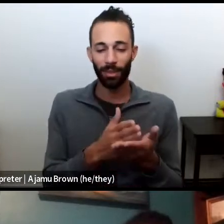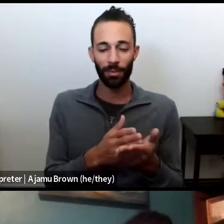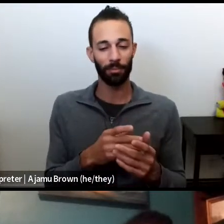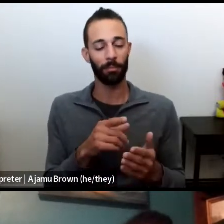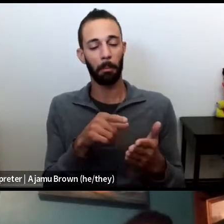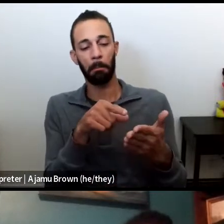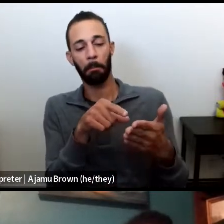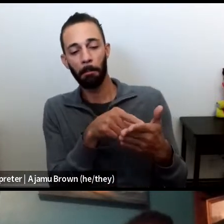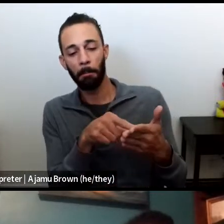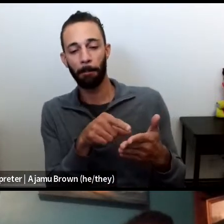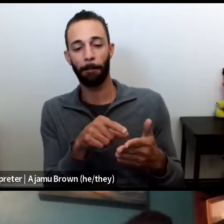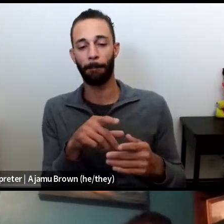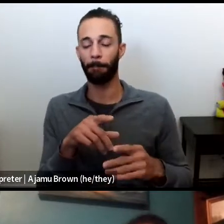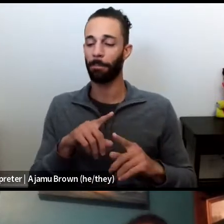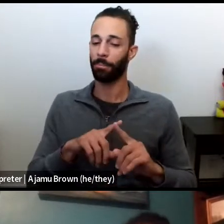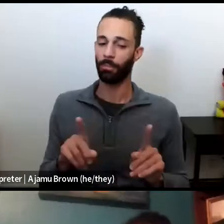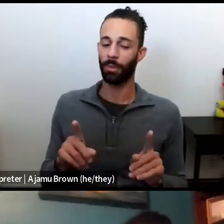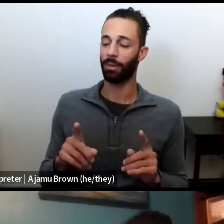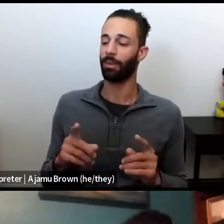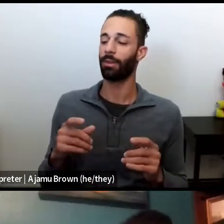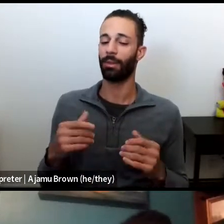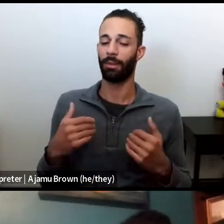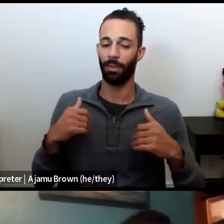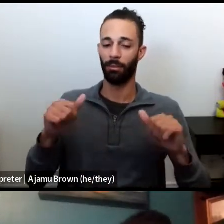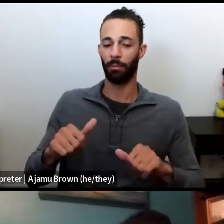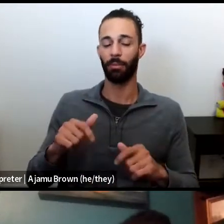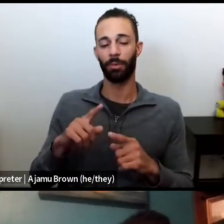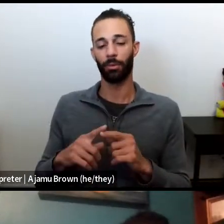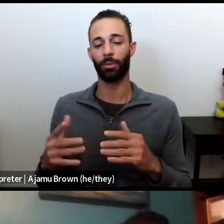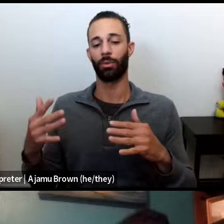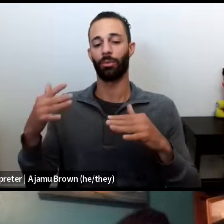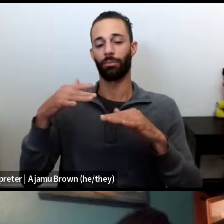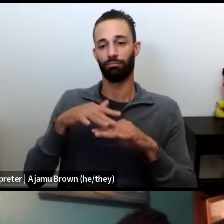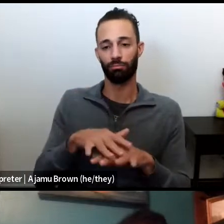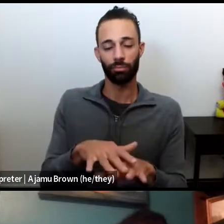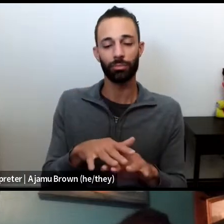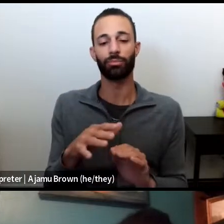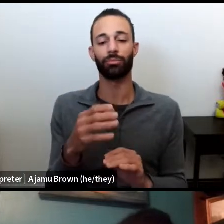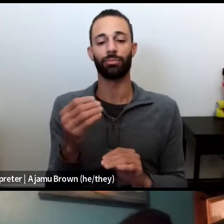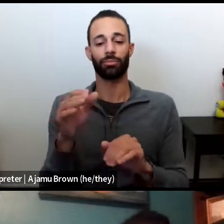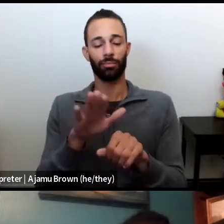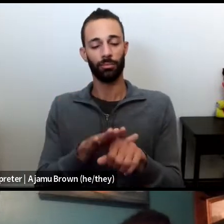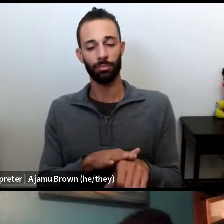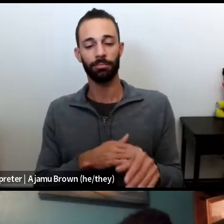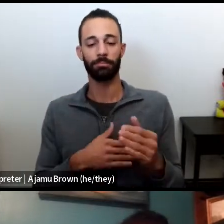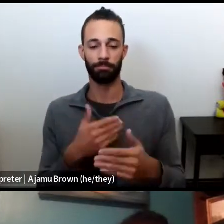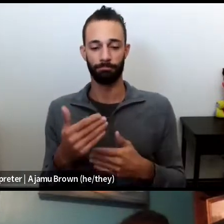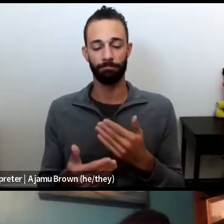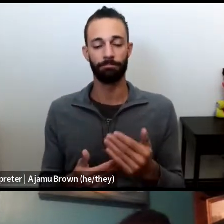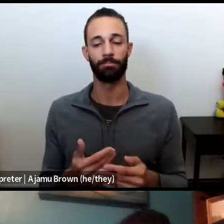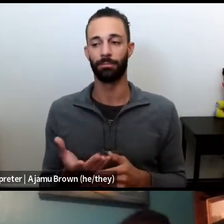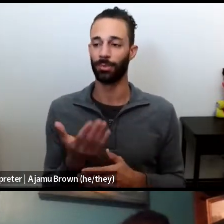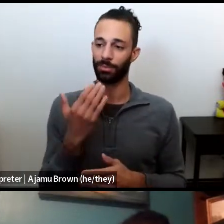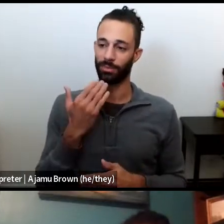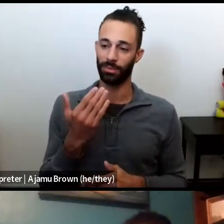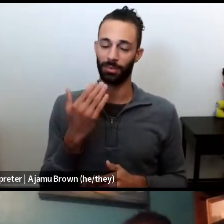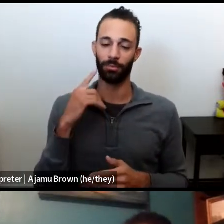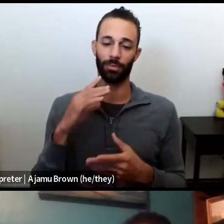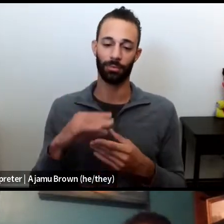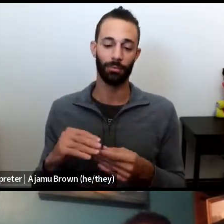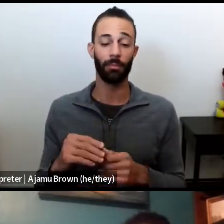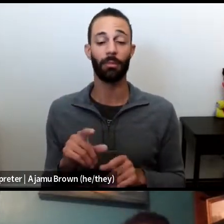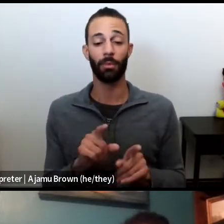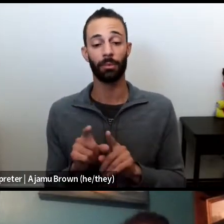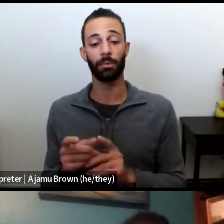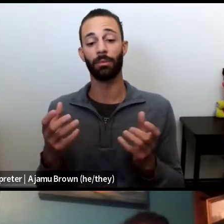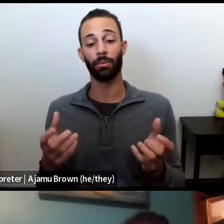the capacity to try to integrate instead of just feeling a little bit torn down. So thank you for that. I also want to shout